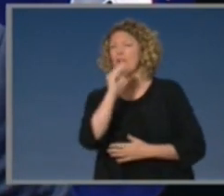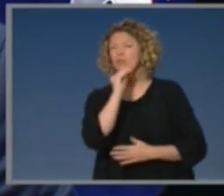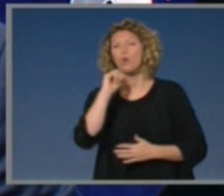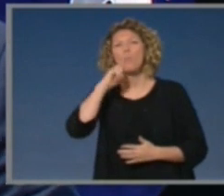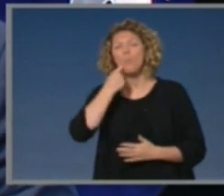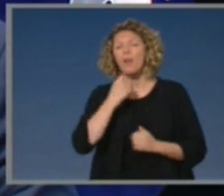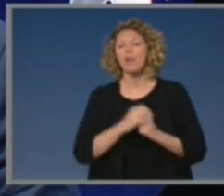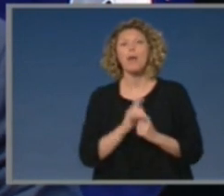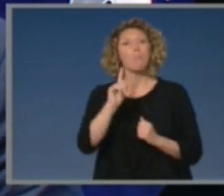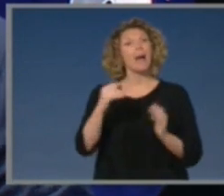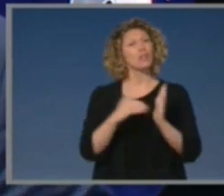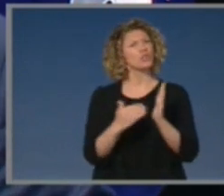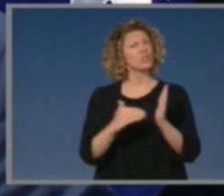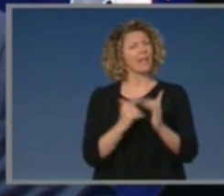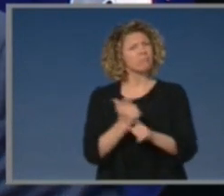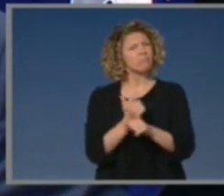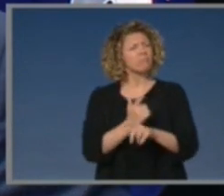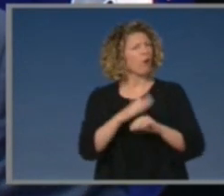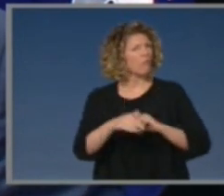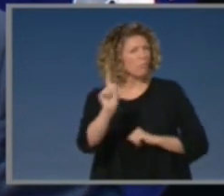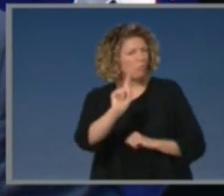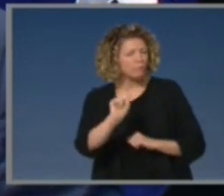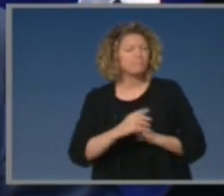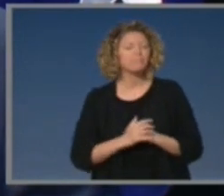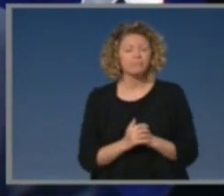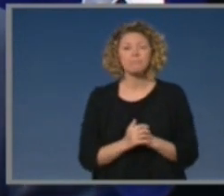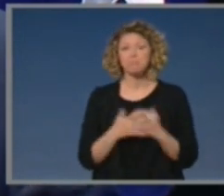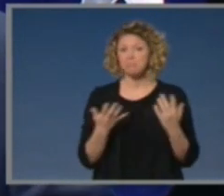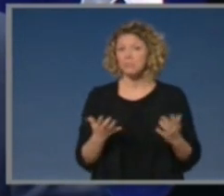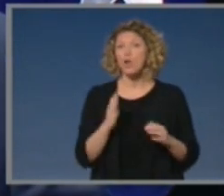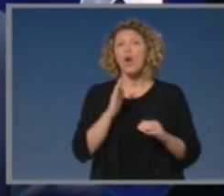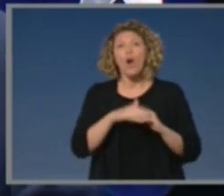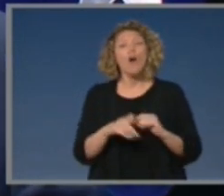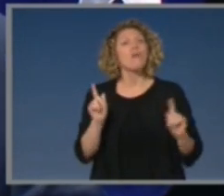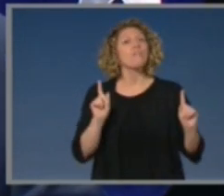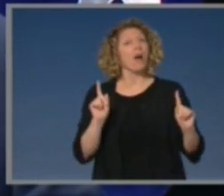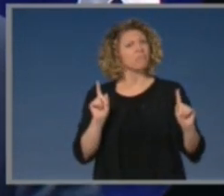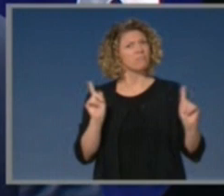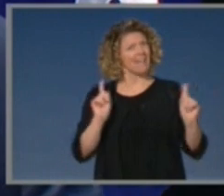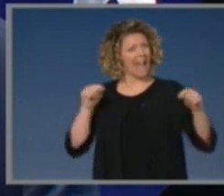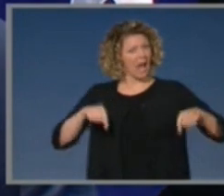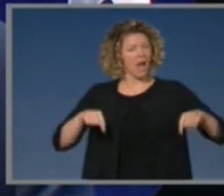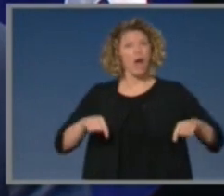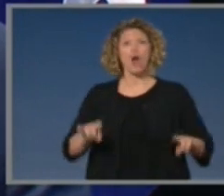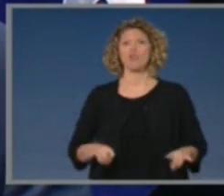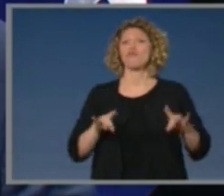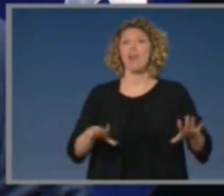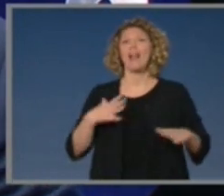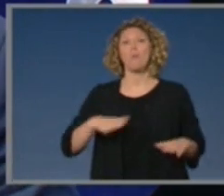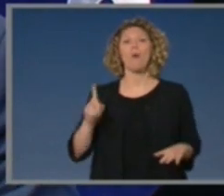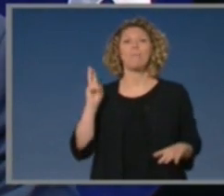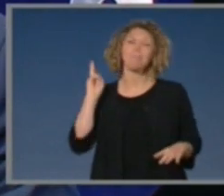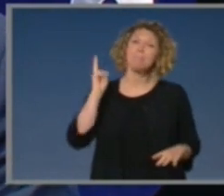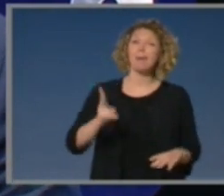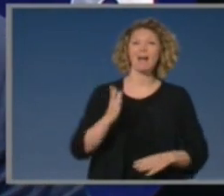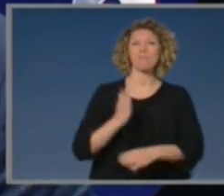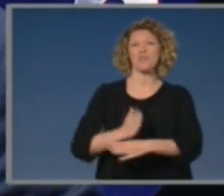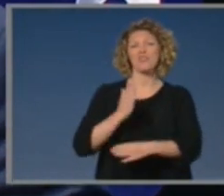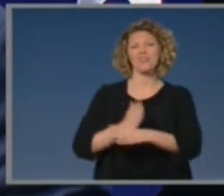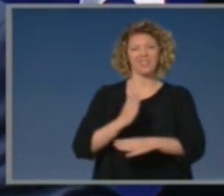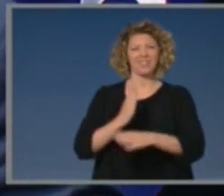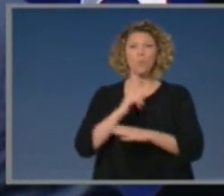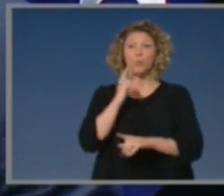we are focusing on another topic, and that is very much about getting Australia back to work. And I'll be asking the Attorney-General